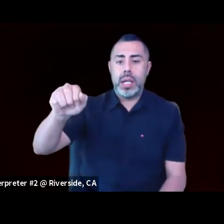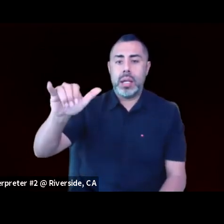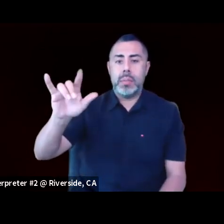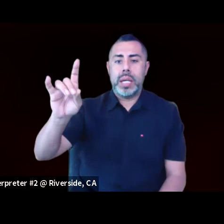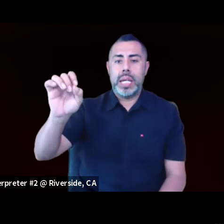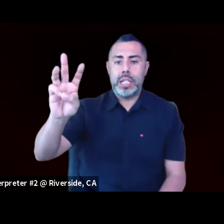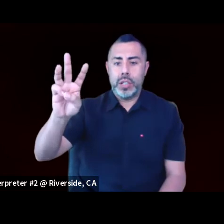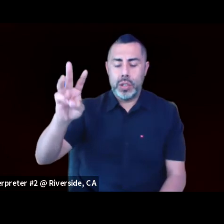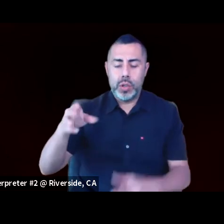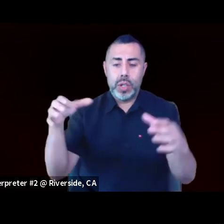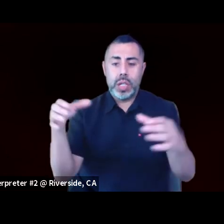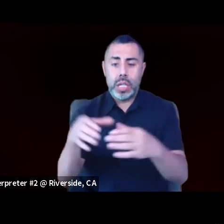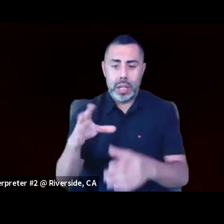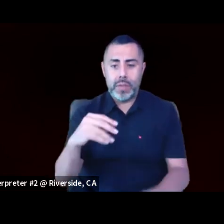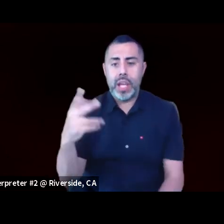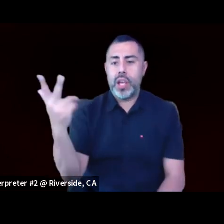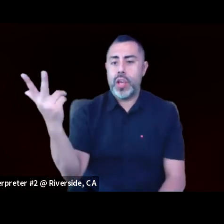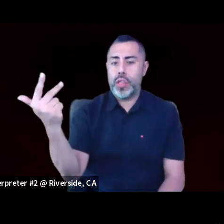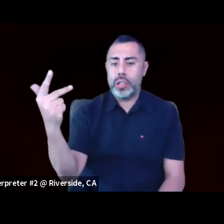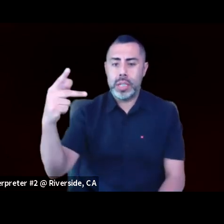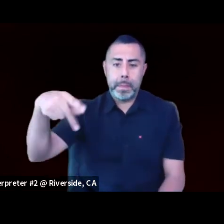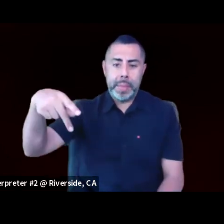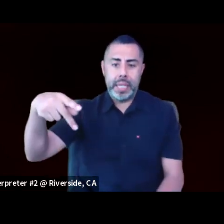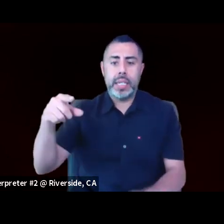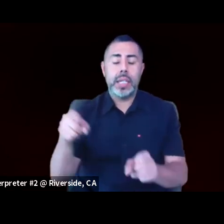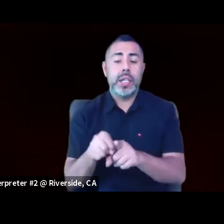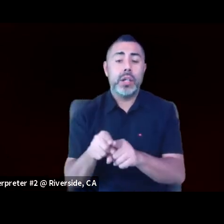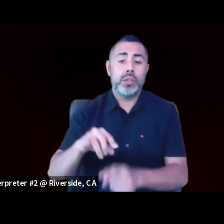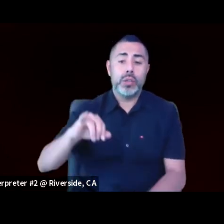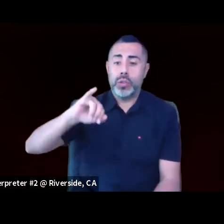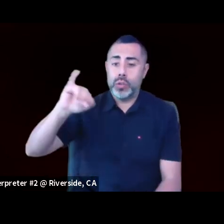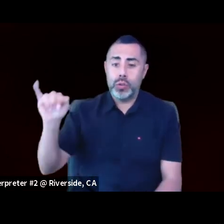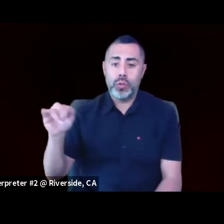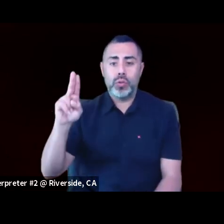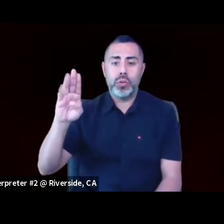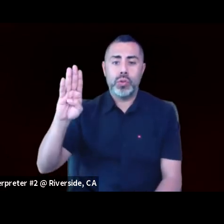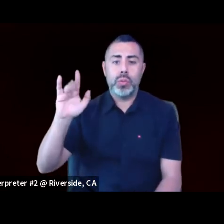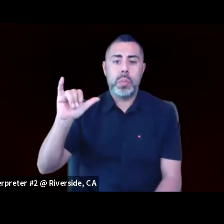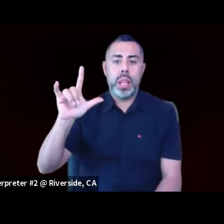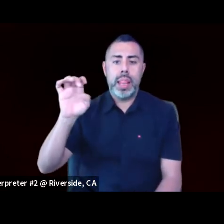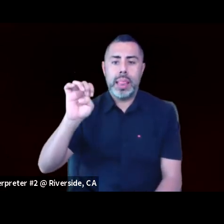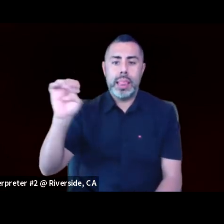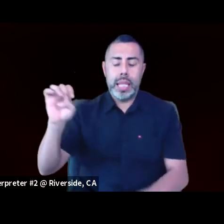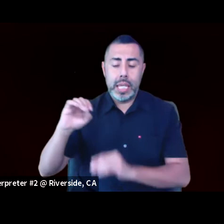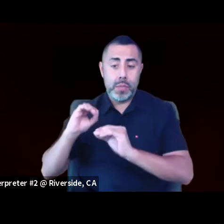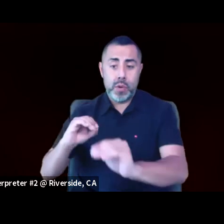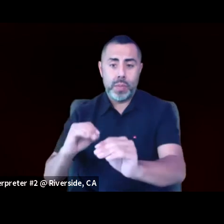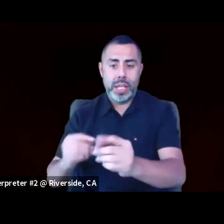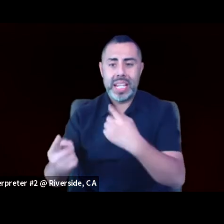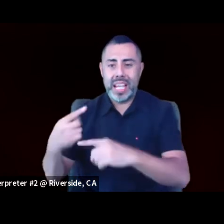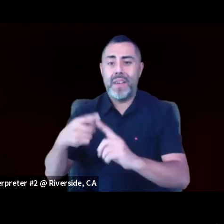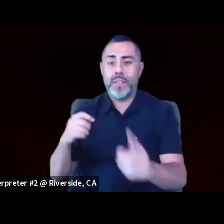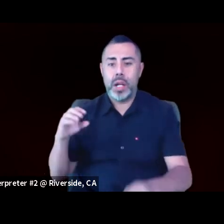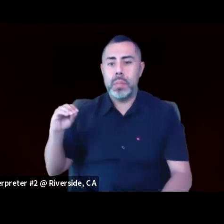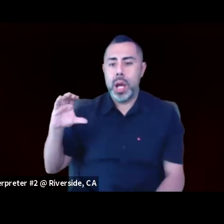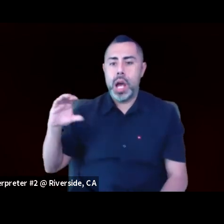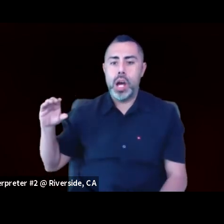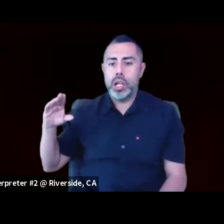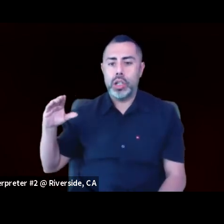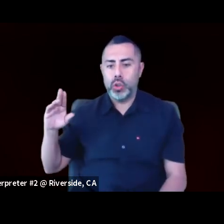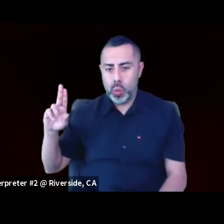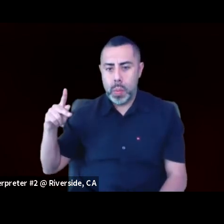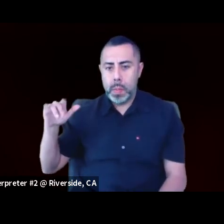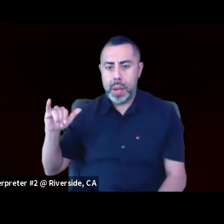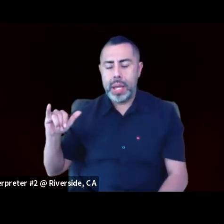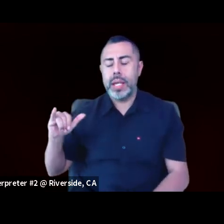the Jubilee Movement, which came out of the Occupy Movement and is all about buying up old debt and